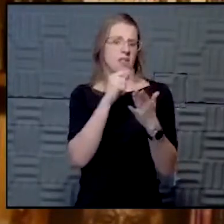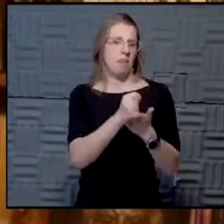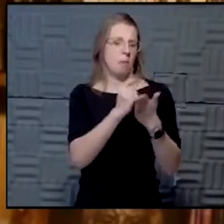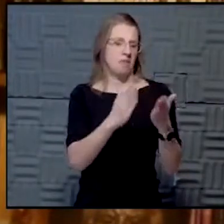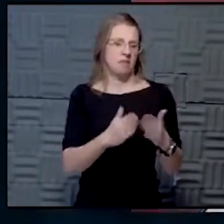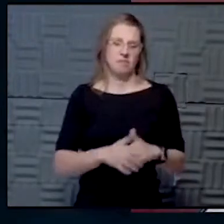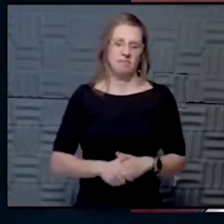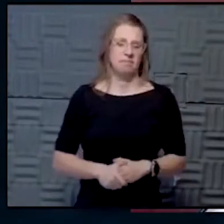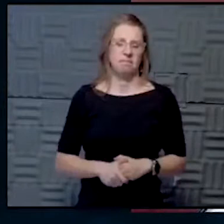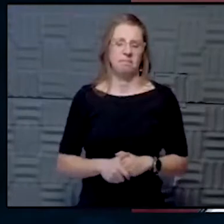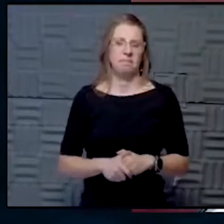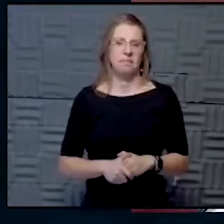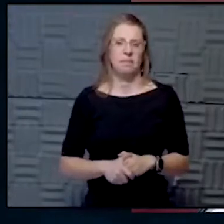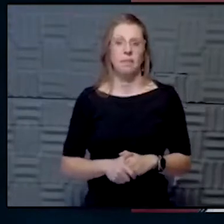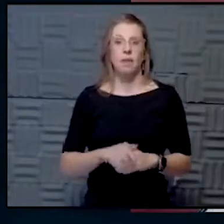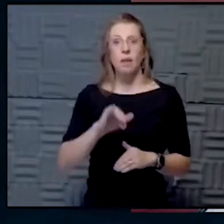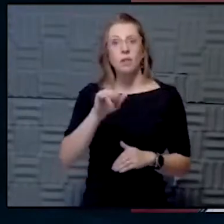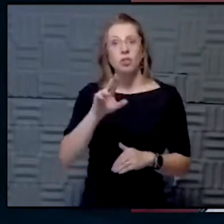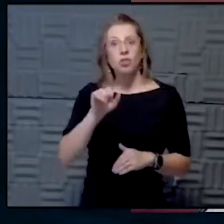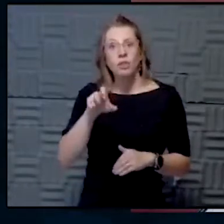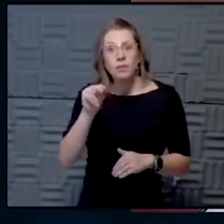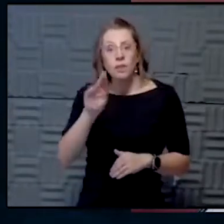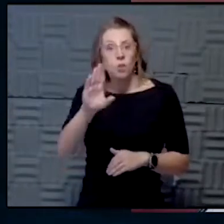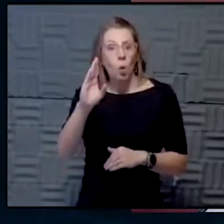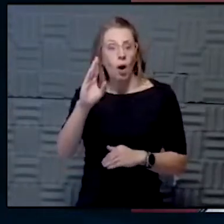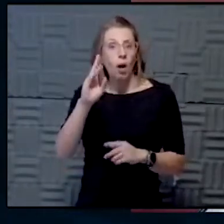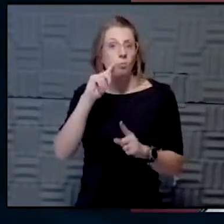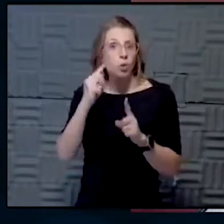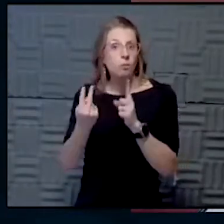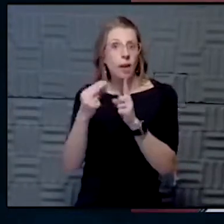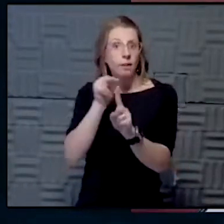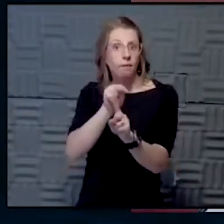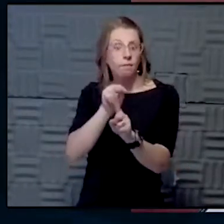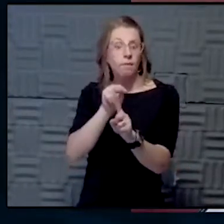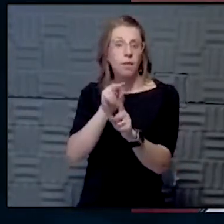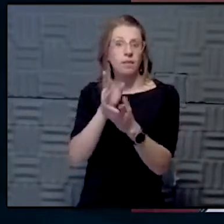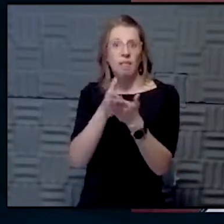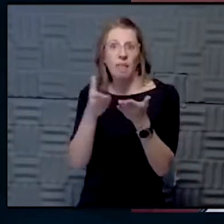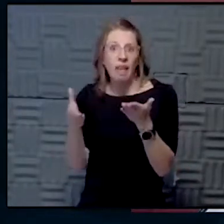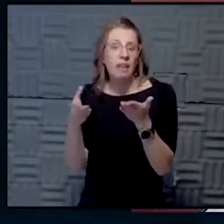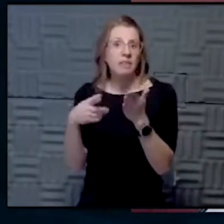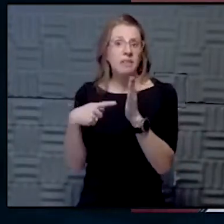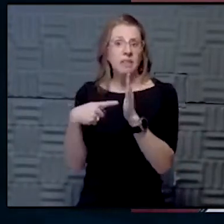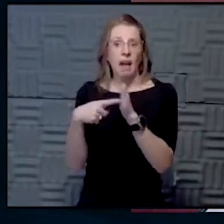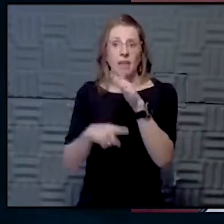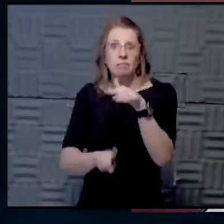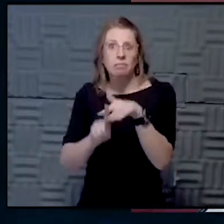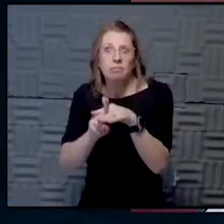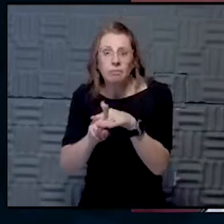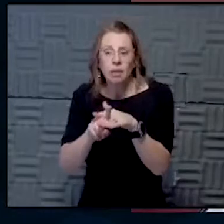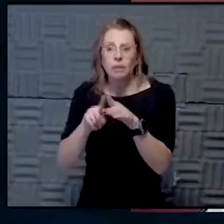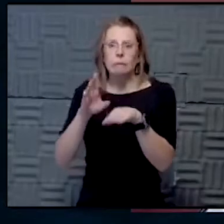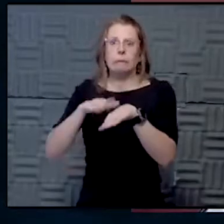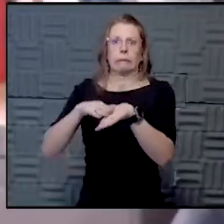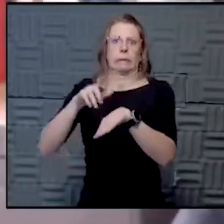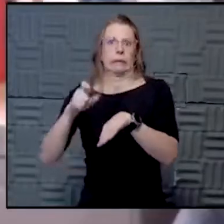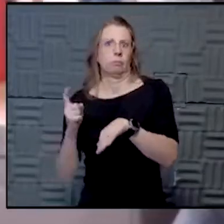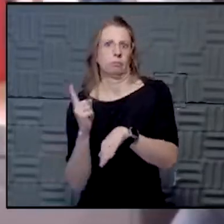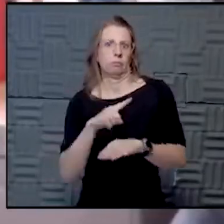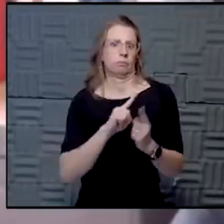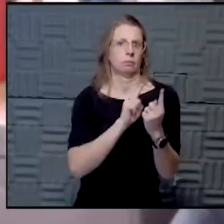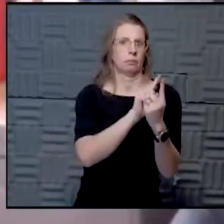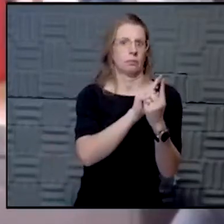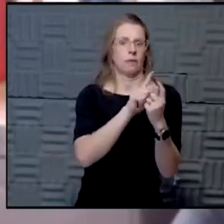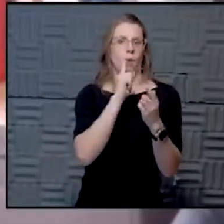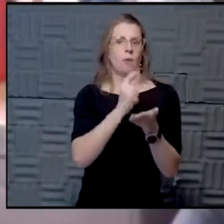therapist. And Justin, your perspective, are there things or signs that say, boy, now is the time? Yeah, I